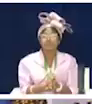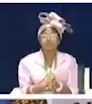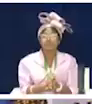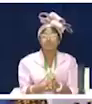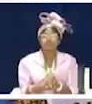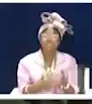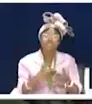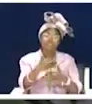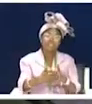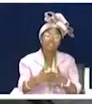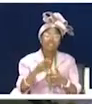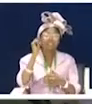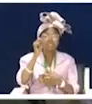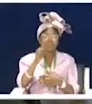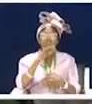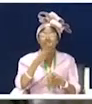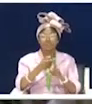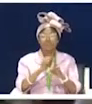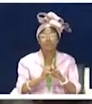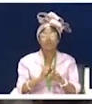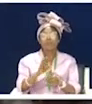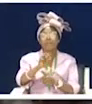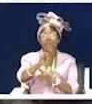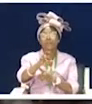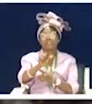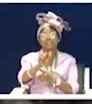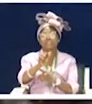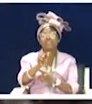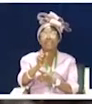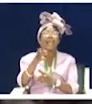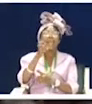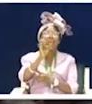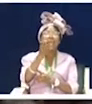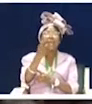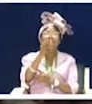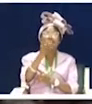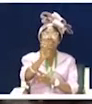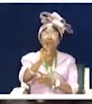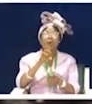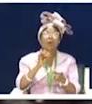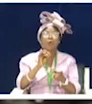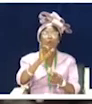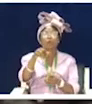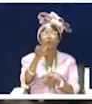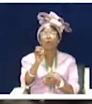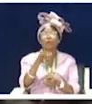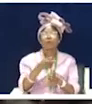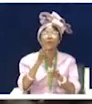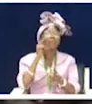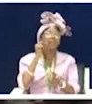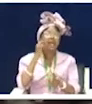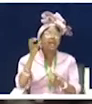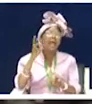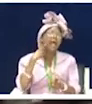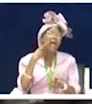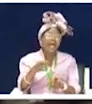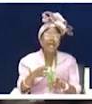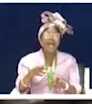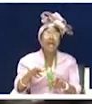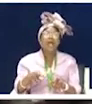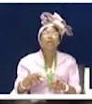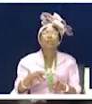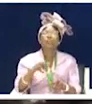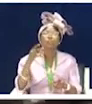The next testimony is from Mrs. Esther Ojo from Nigeria. Her daughter was diagnosed